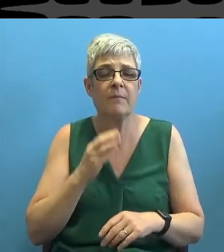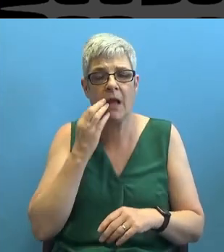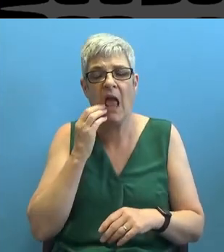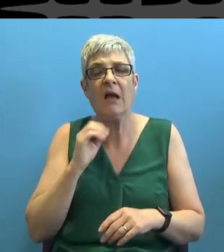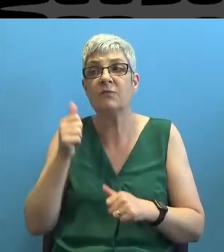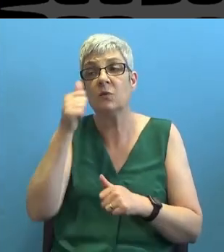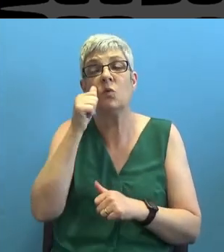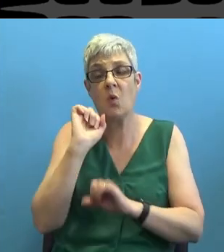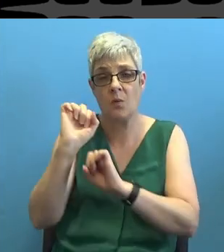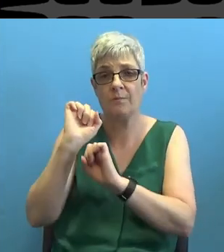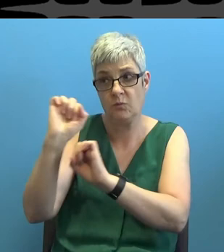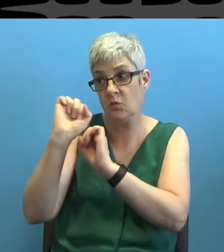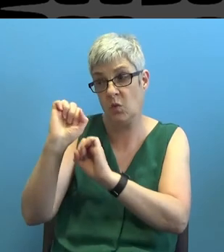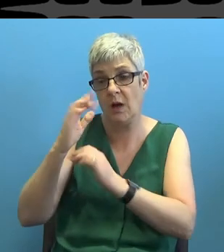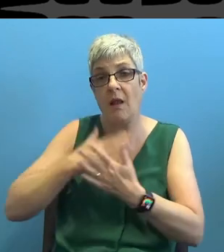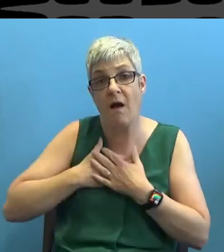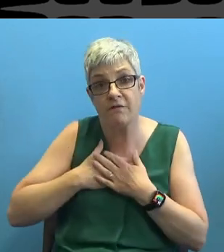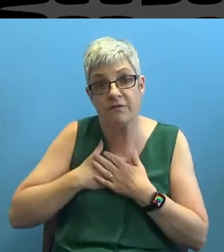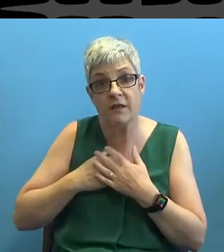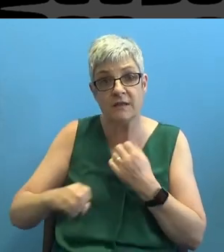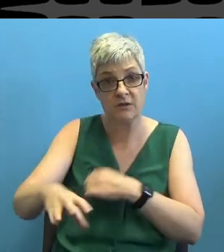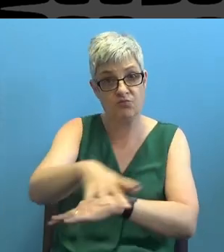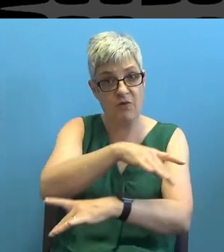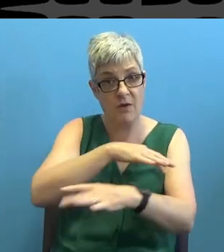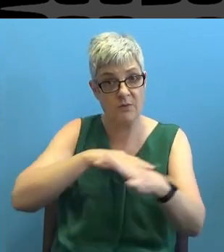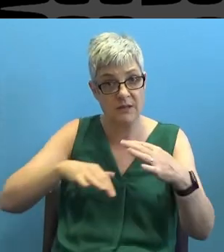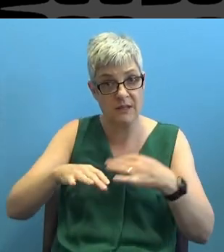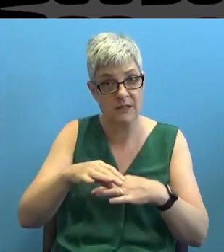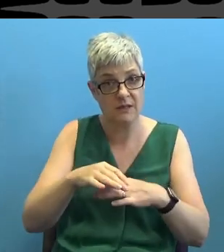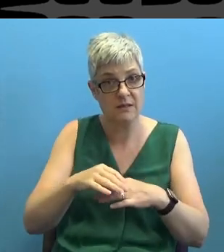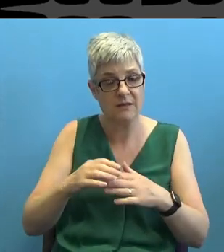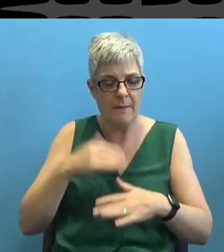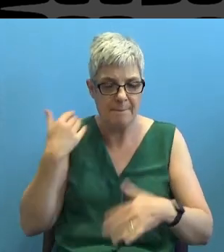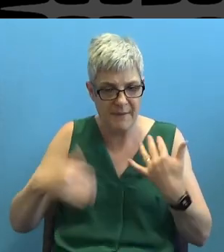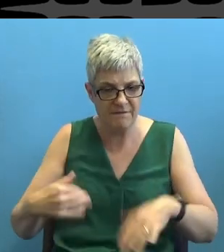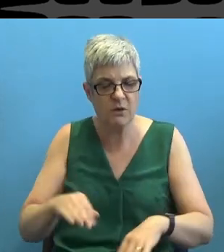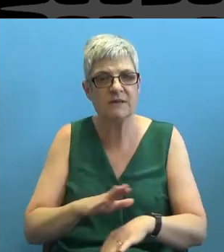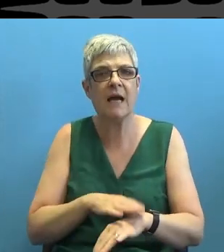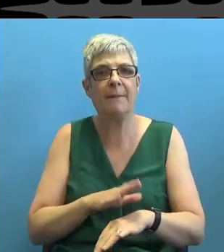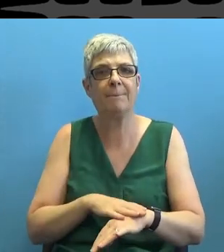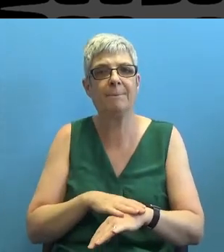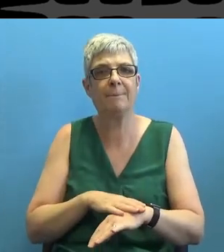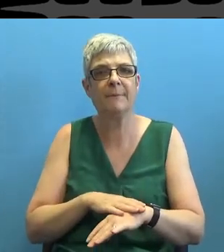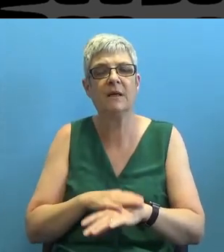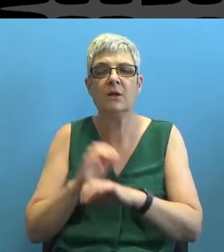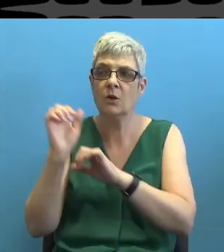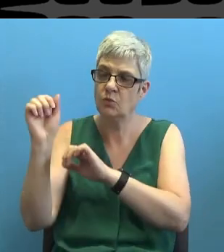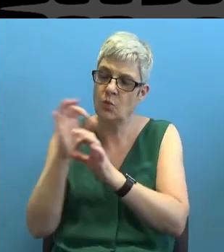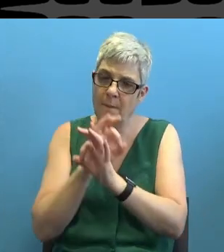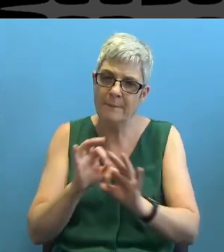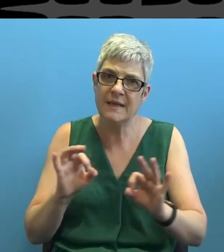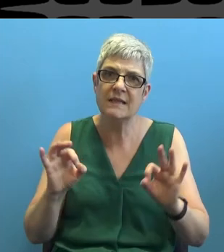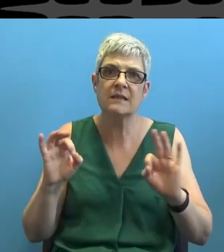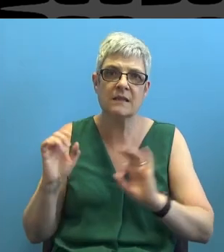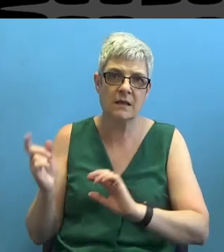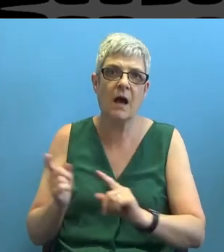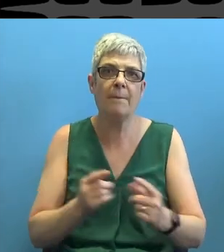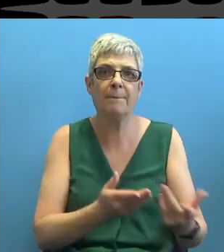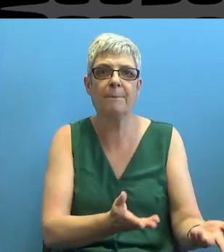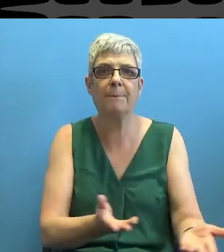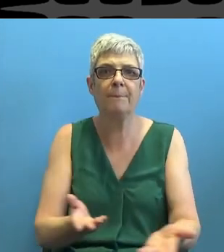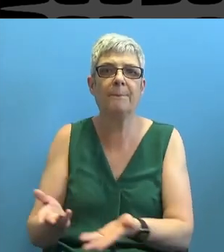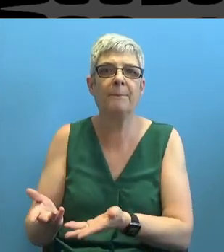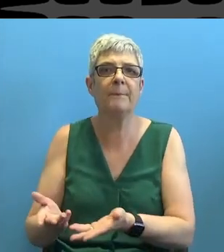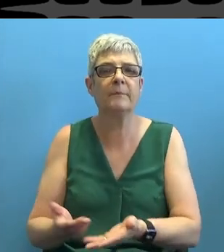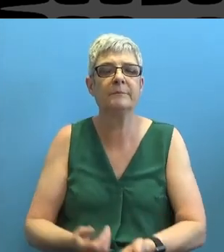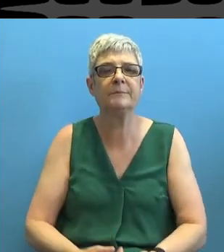love surrounding them and upholding them at such a painful time. May your peace come.